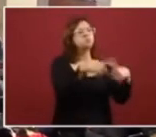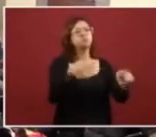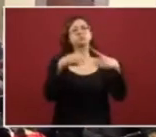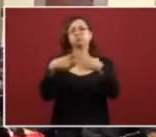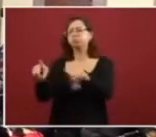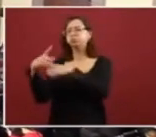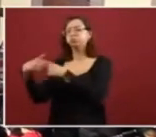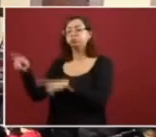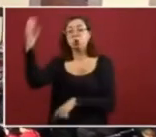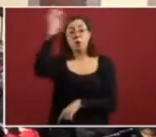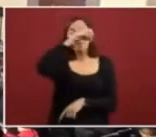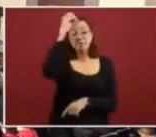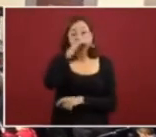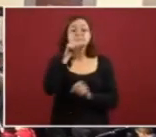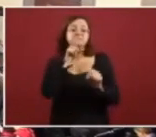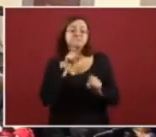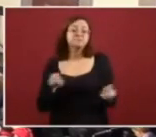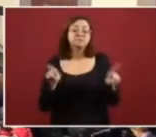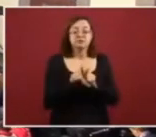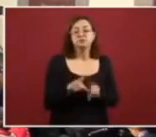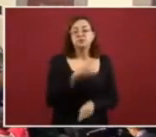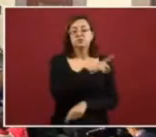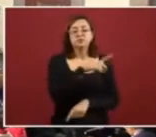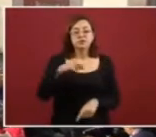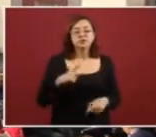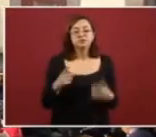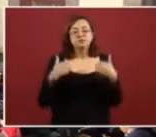Además, entender que